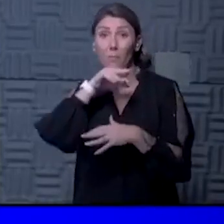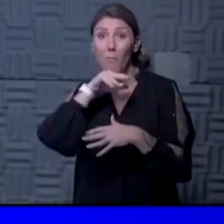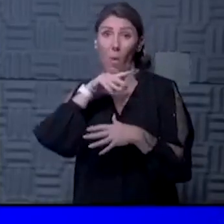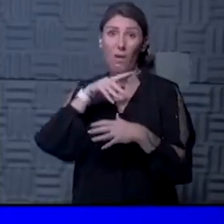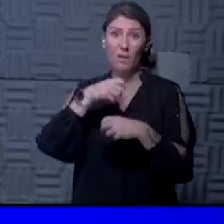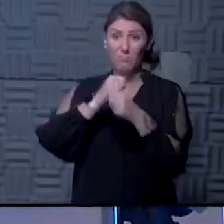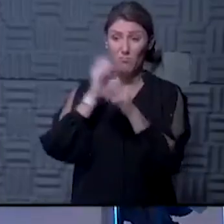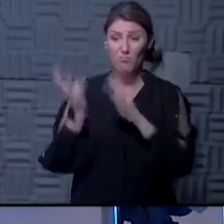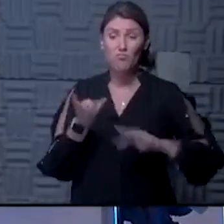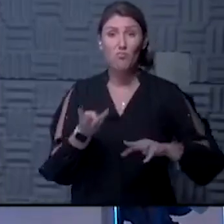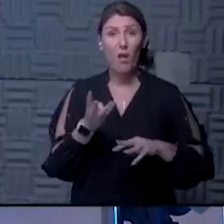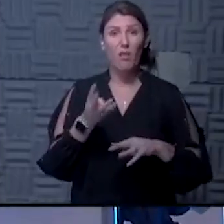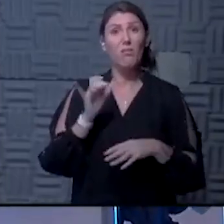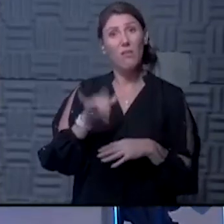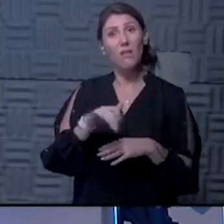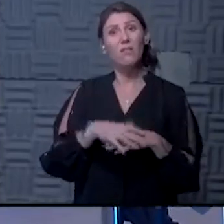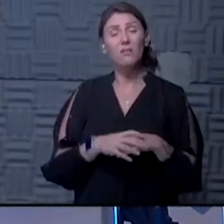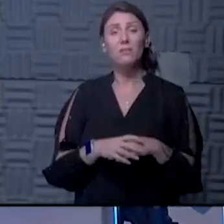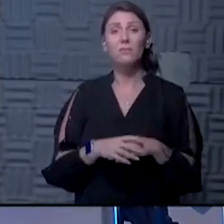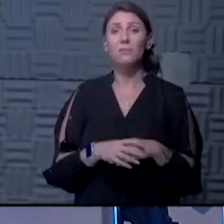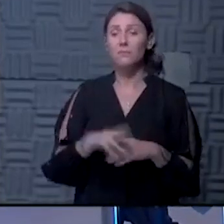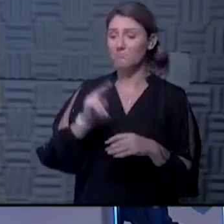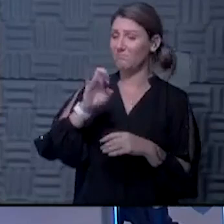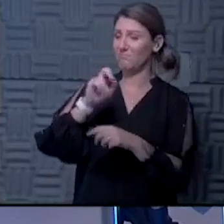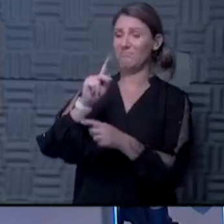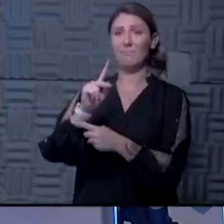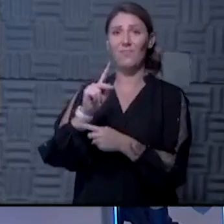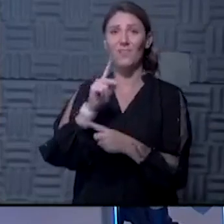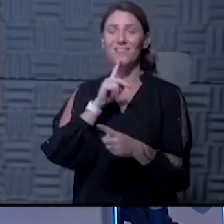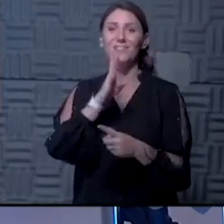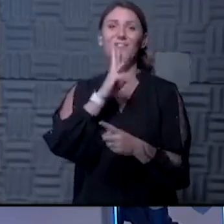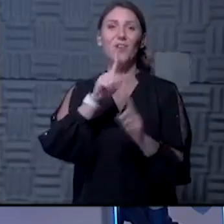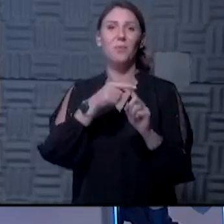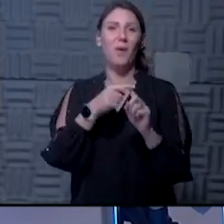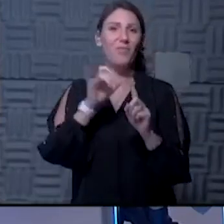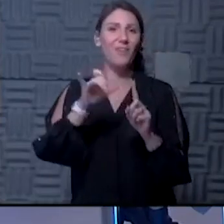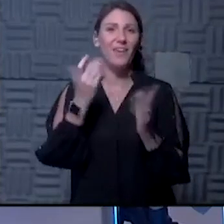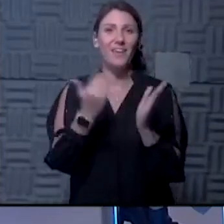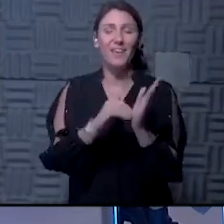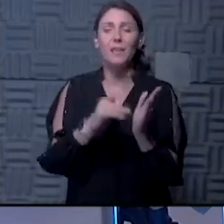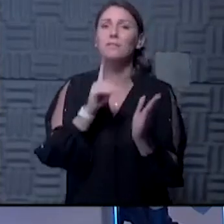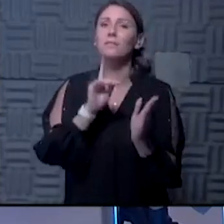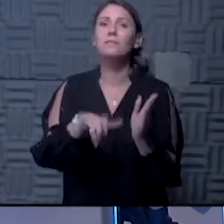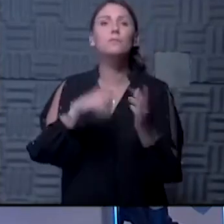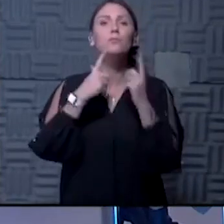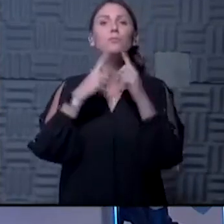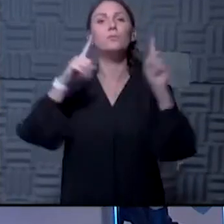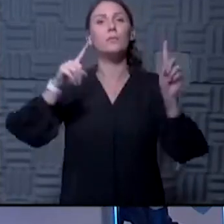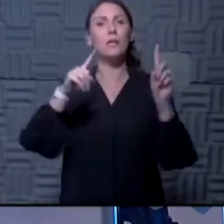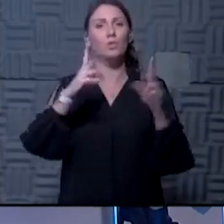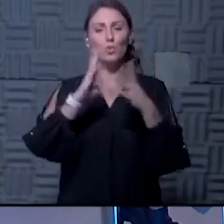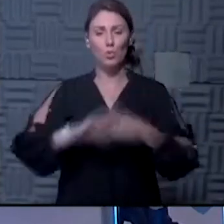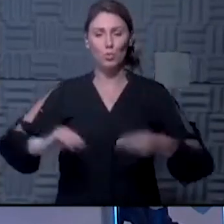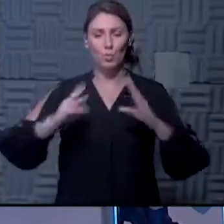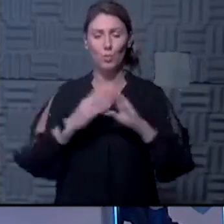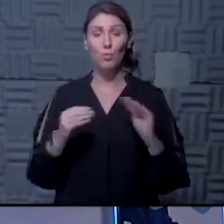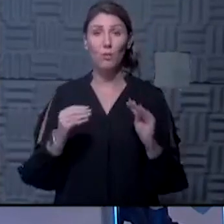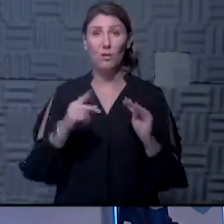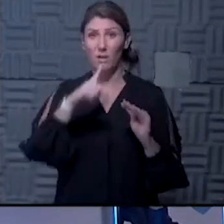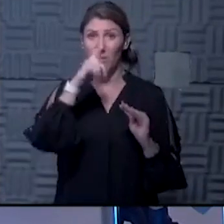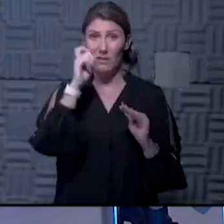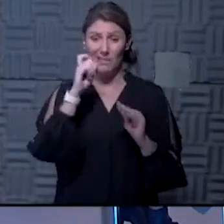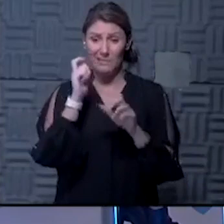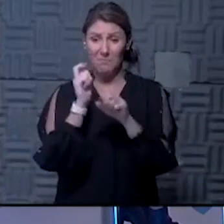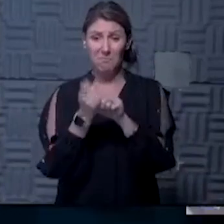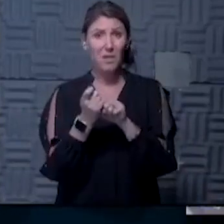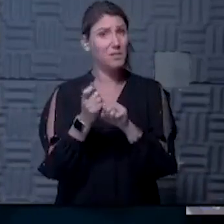well. So, Nick, I think it's a great, just to talk a bit about this again, I think it is a success story. Because baseball had